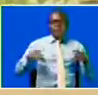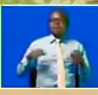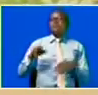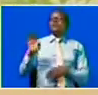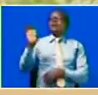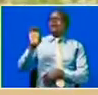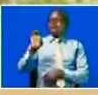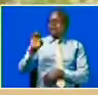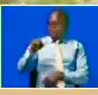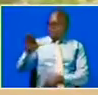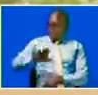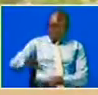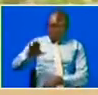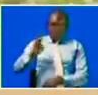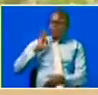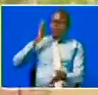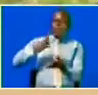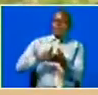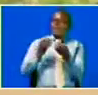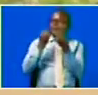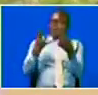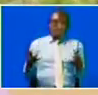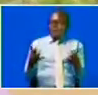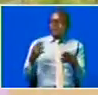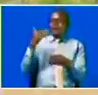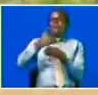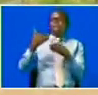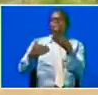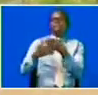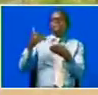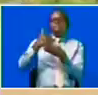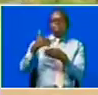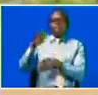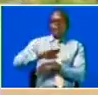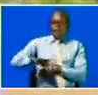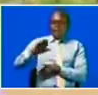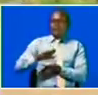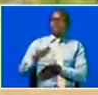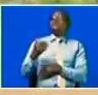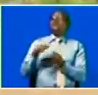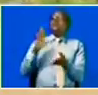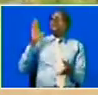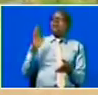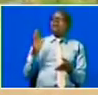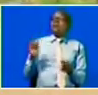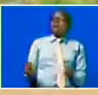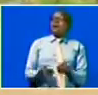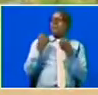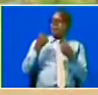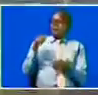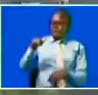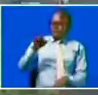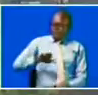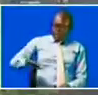In this particular area, you will witness many such construction sites that are predominant in this particular